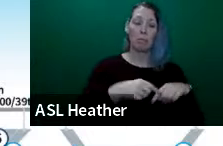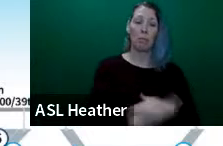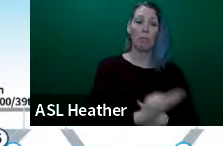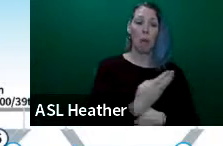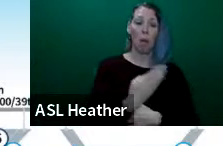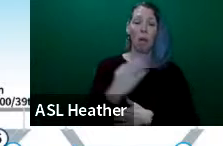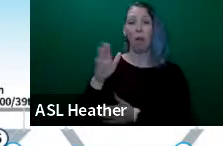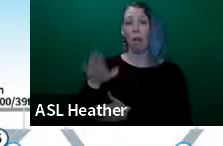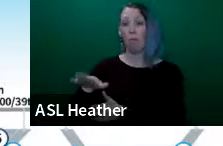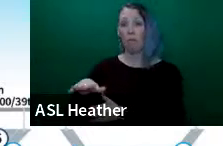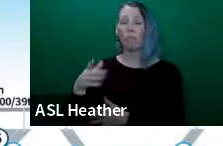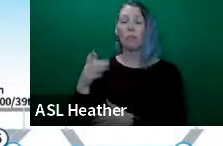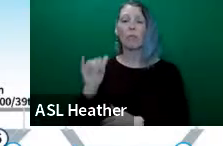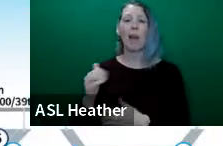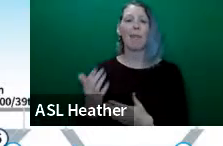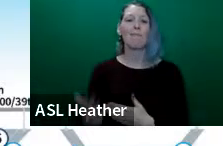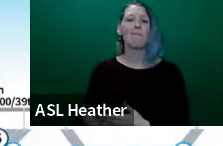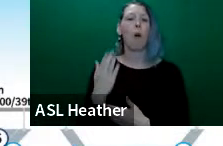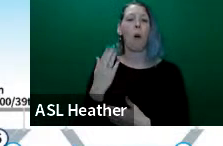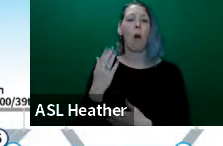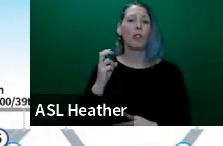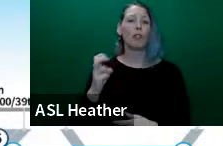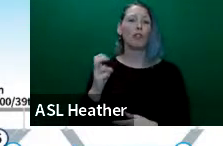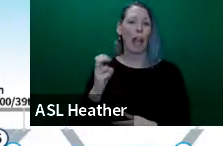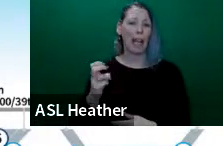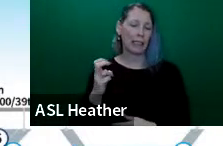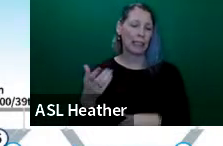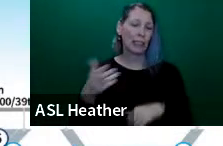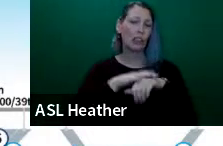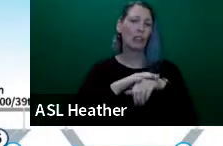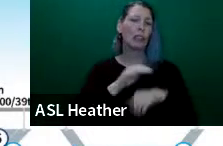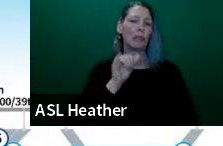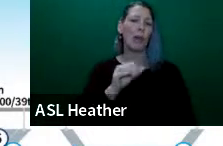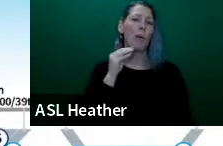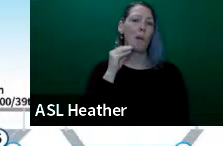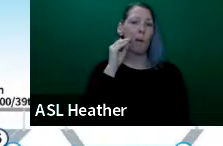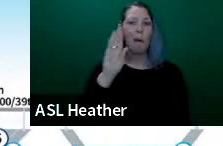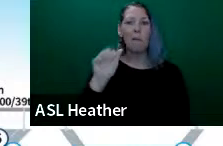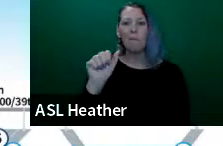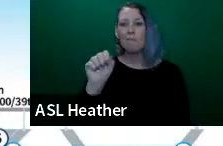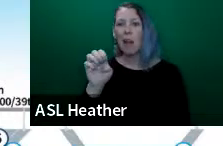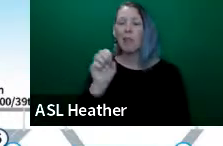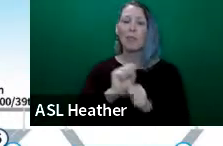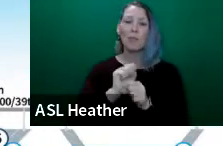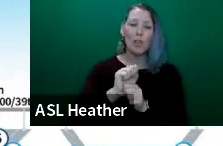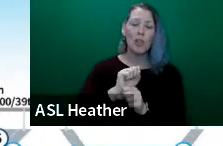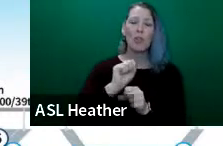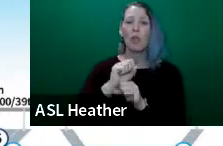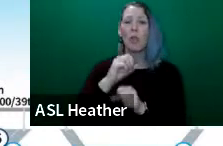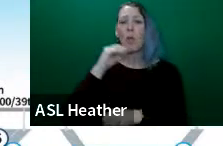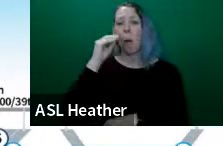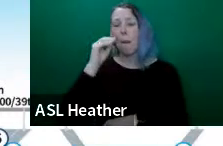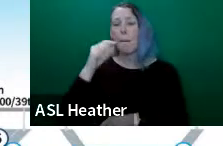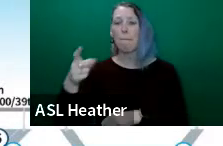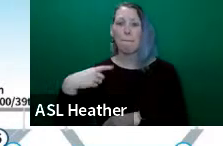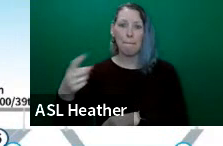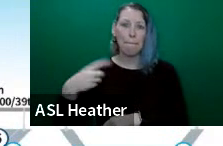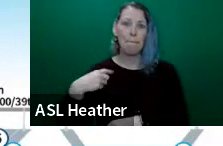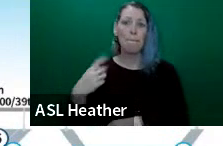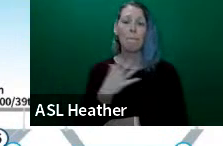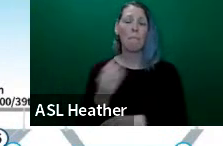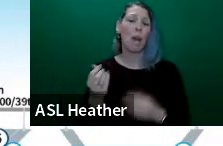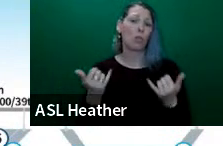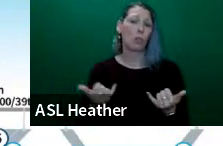the transit increase. Again, that's kind of the home-based work-based home trips. Also, our